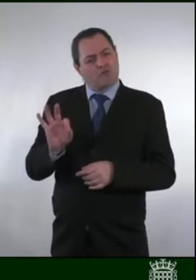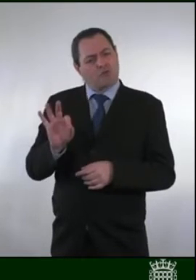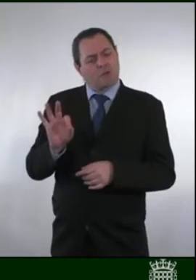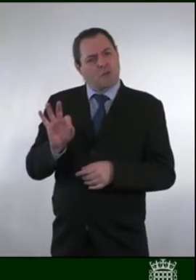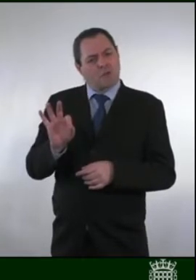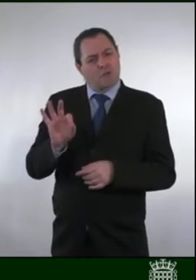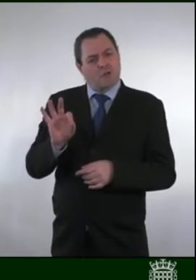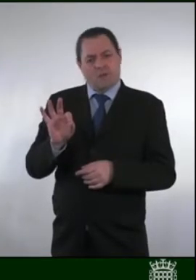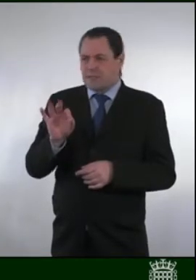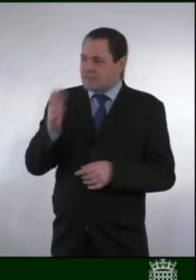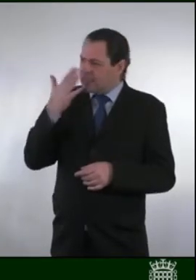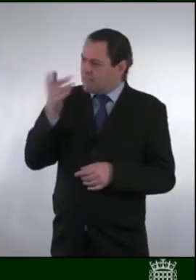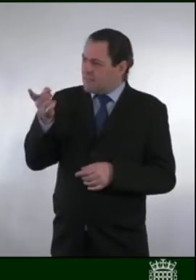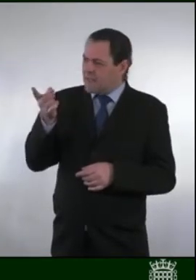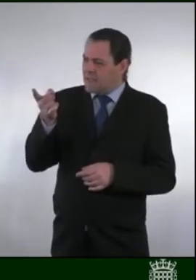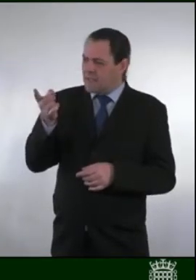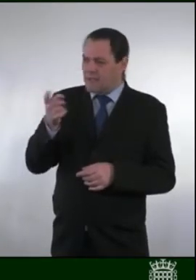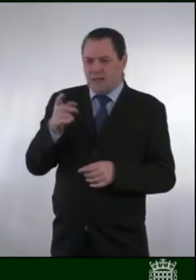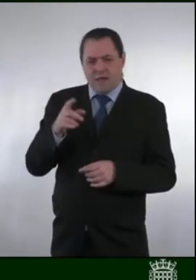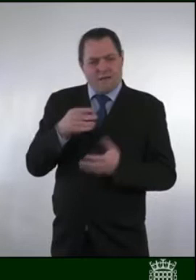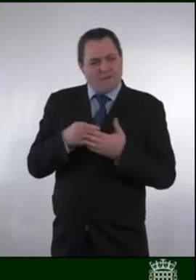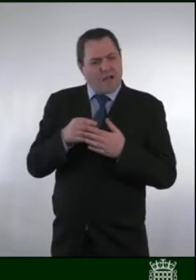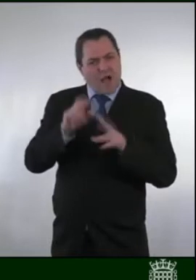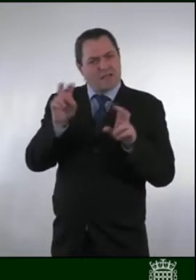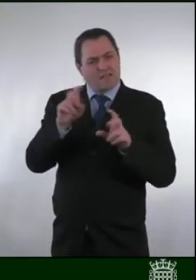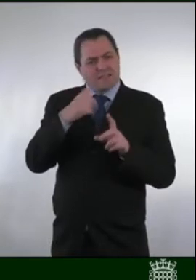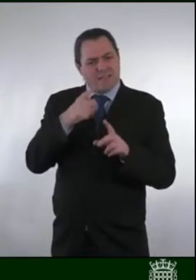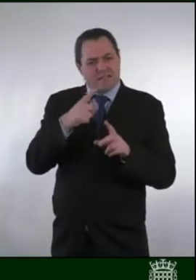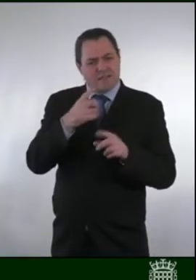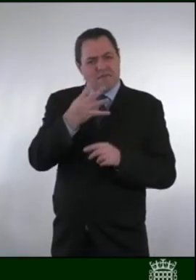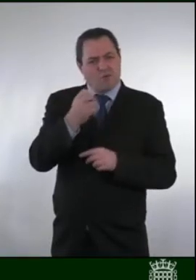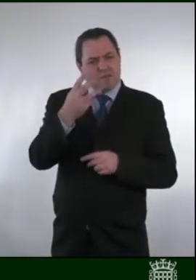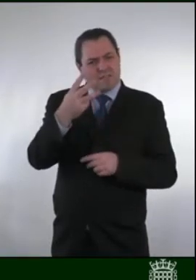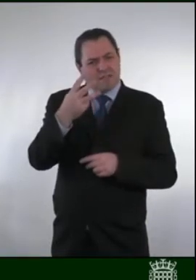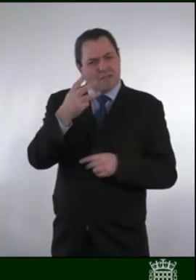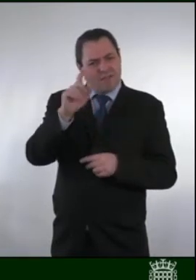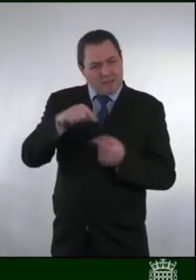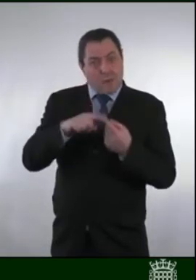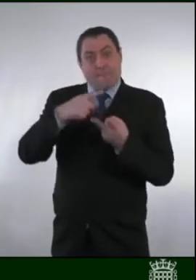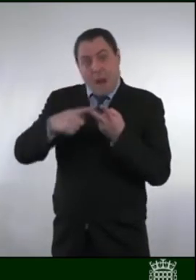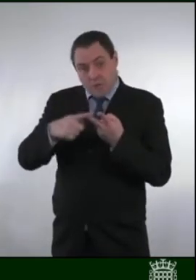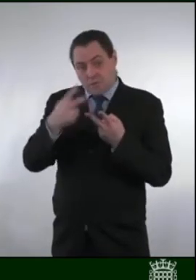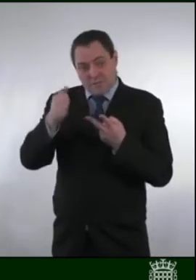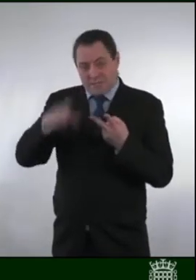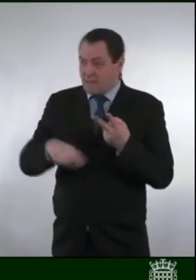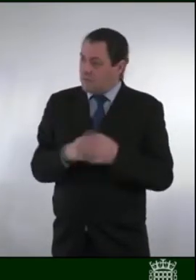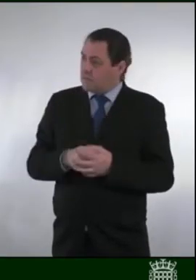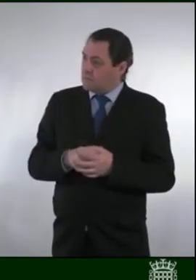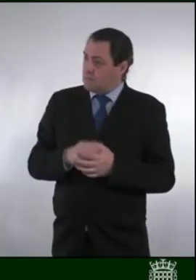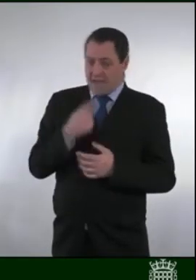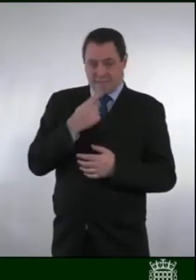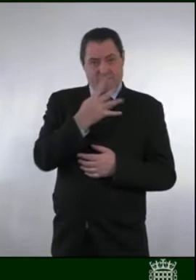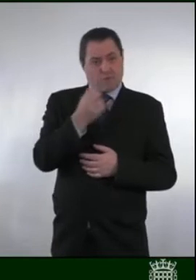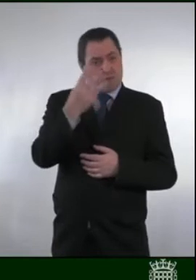So, Prime Minister, that was the figure, plus the 26,000, plus, I said